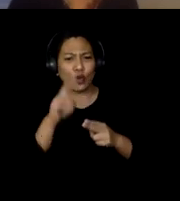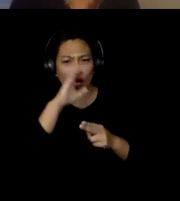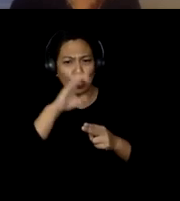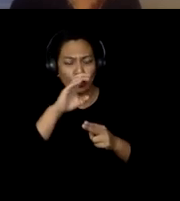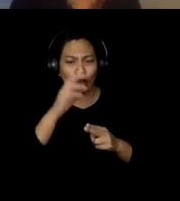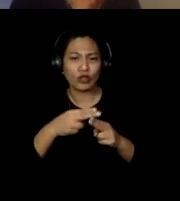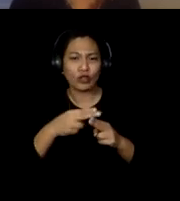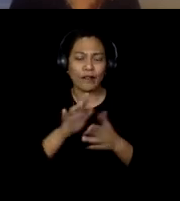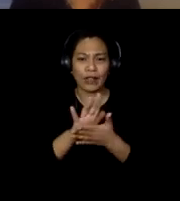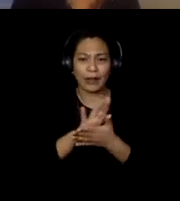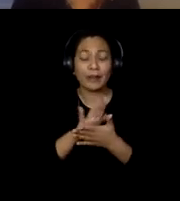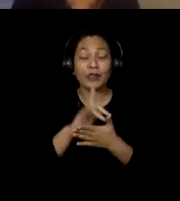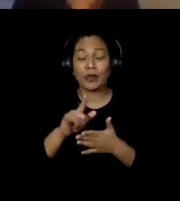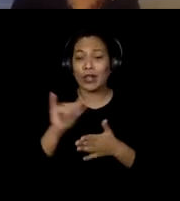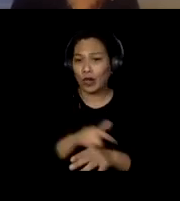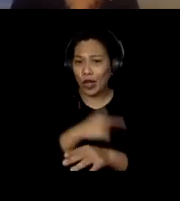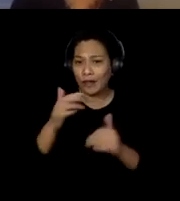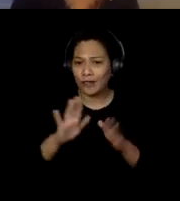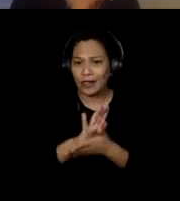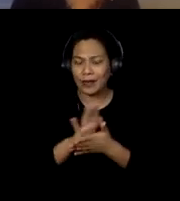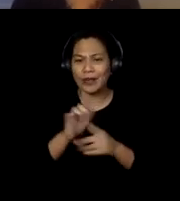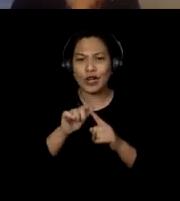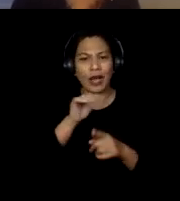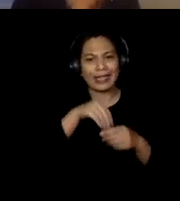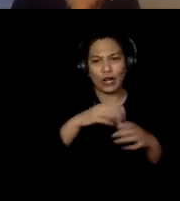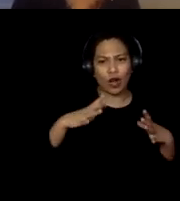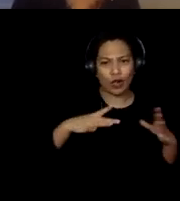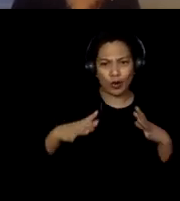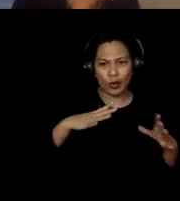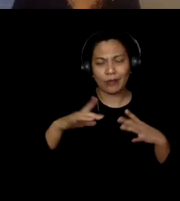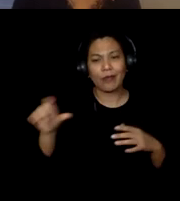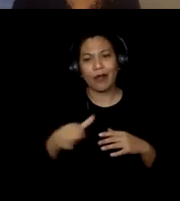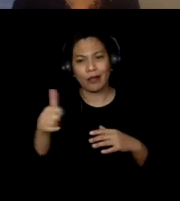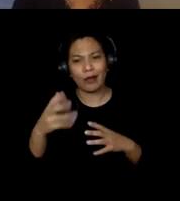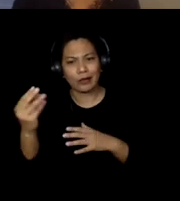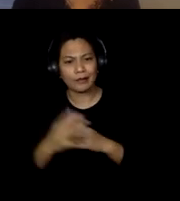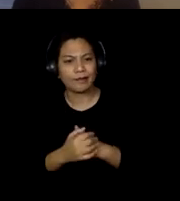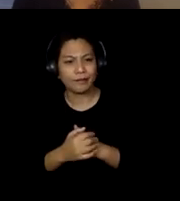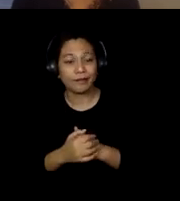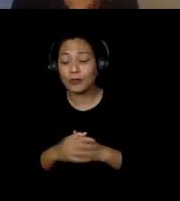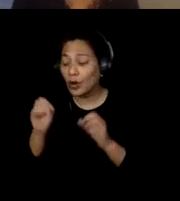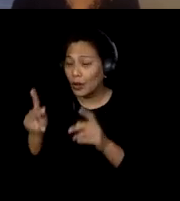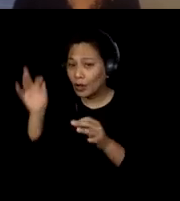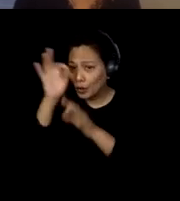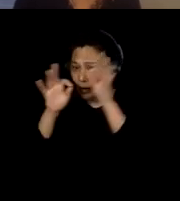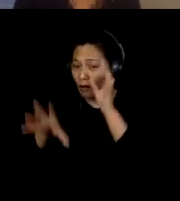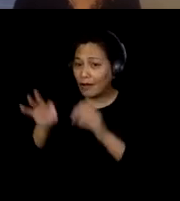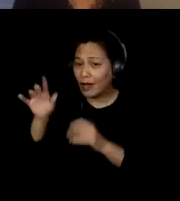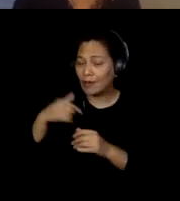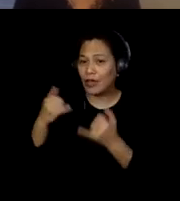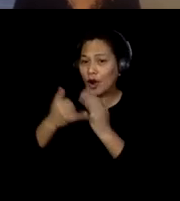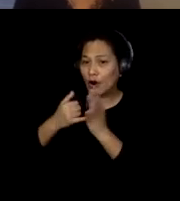feature films produced outside the professional Hollywood animation industry. Okay, Google, find me art organizations